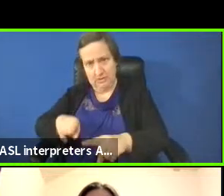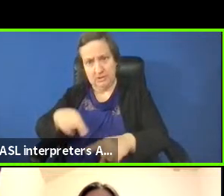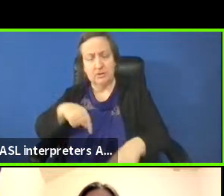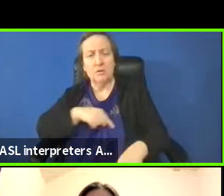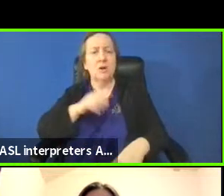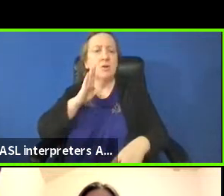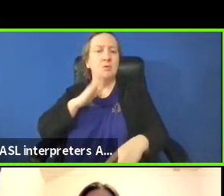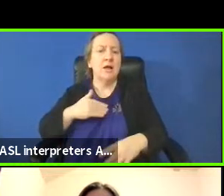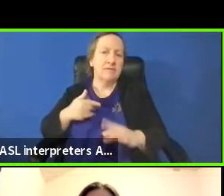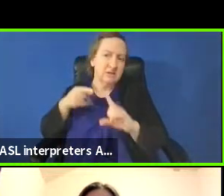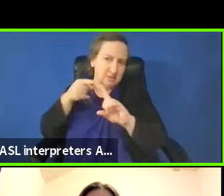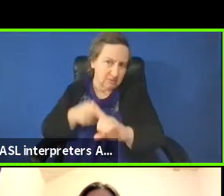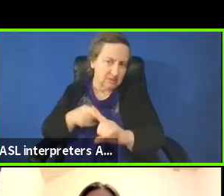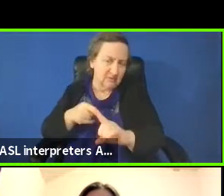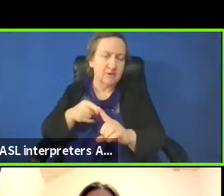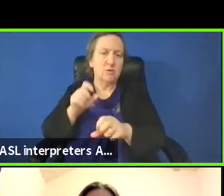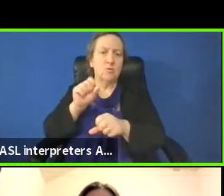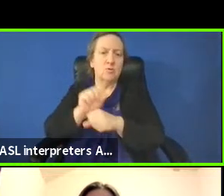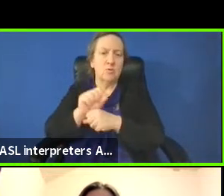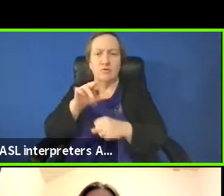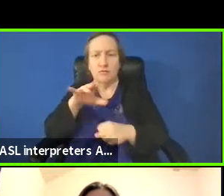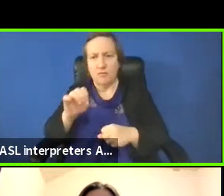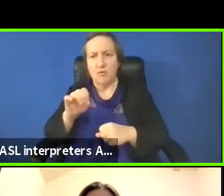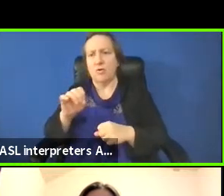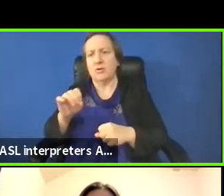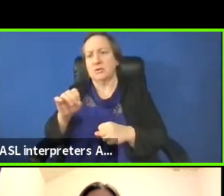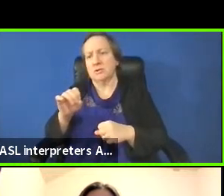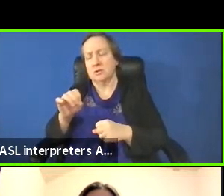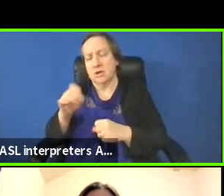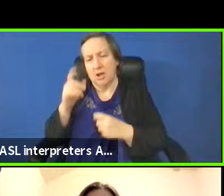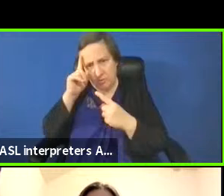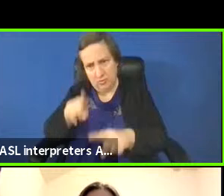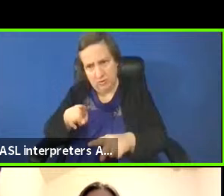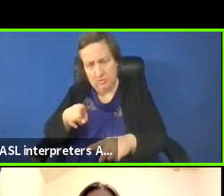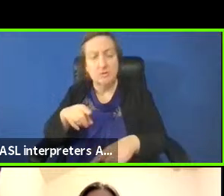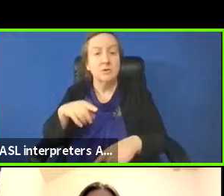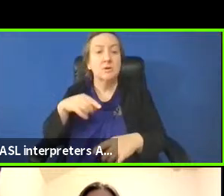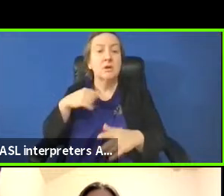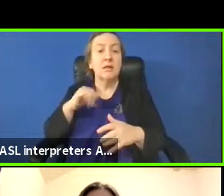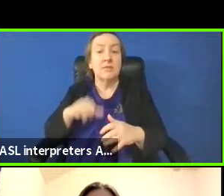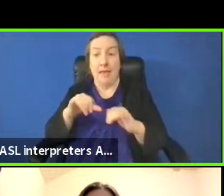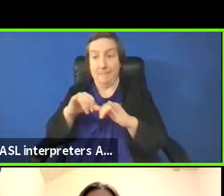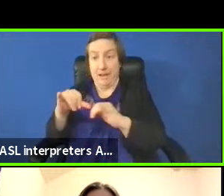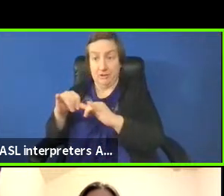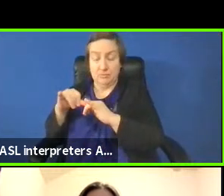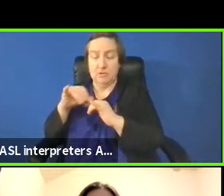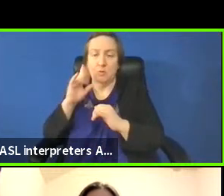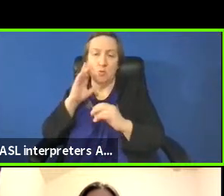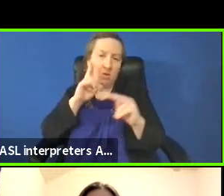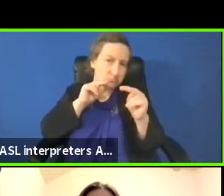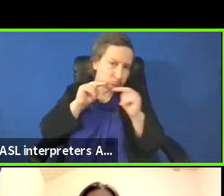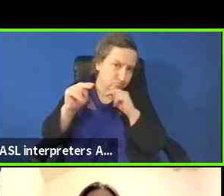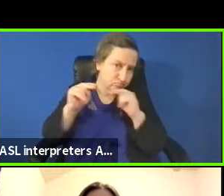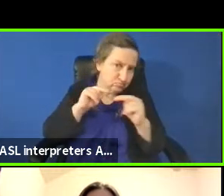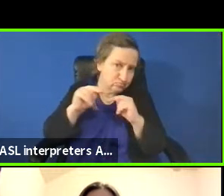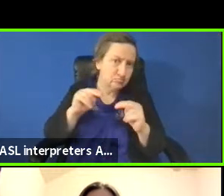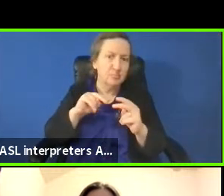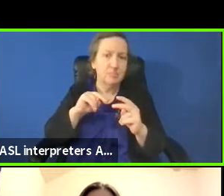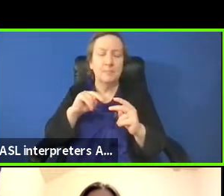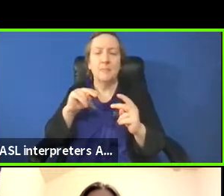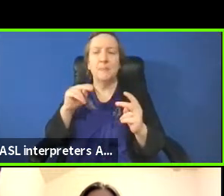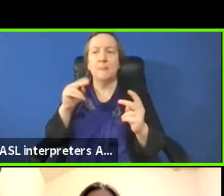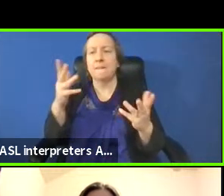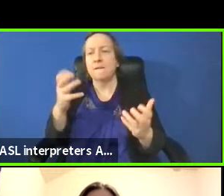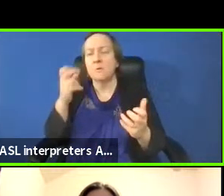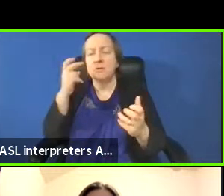specific workforce performance measures, for example, and those measures we'll want to have negotiated and what we want to